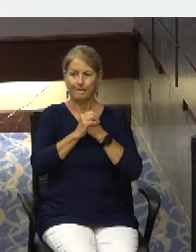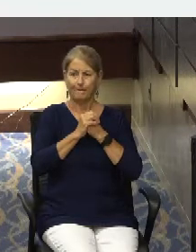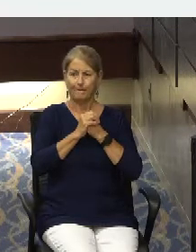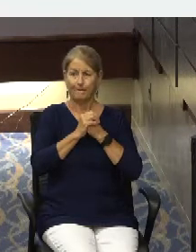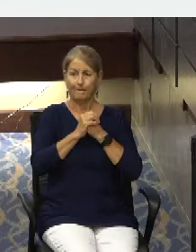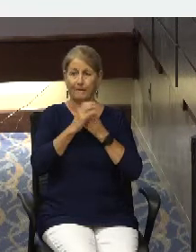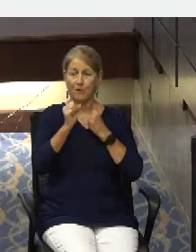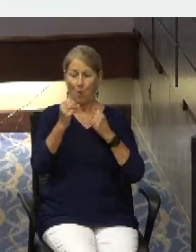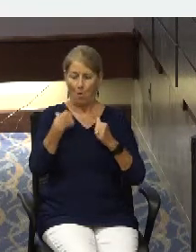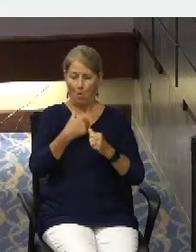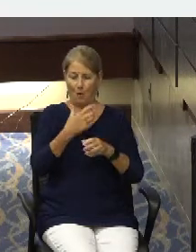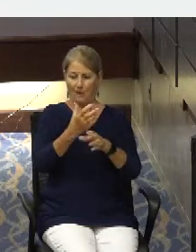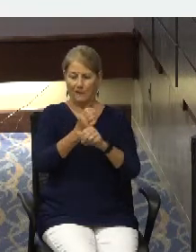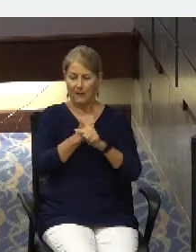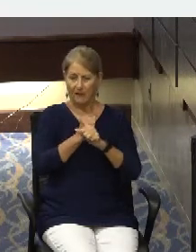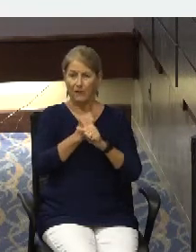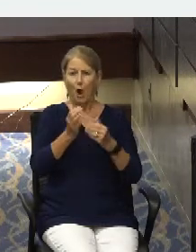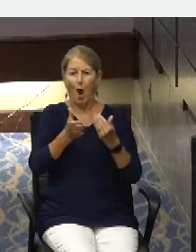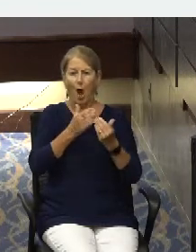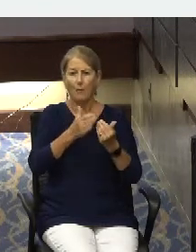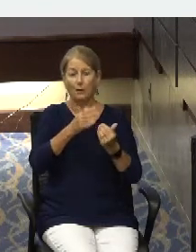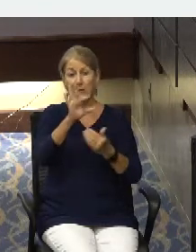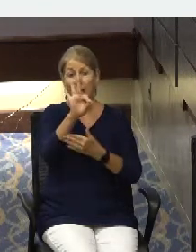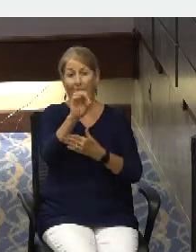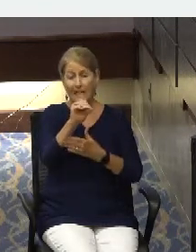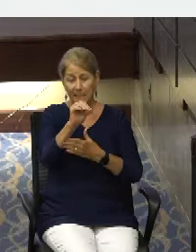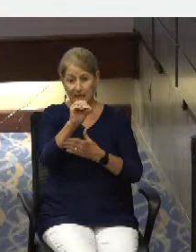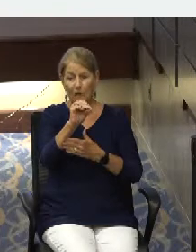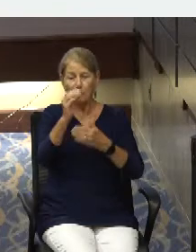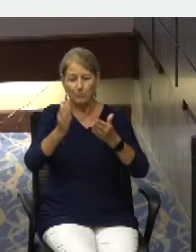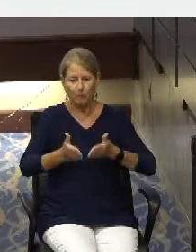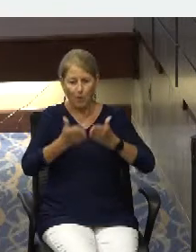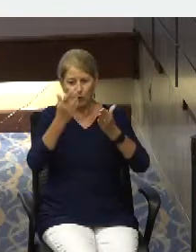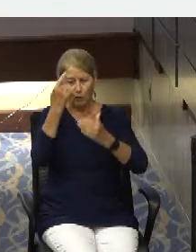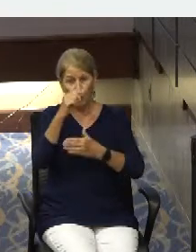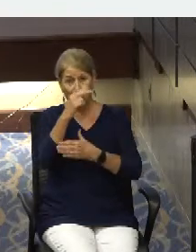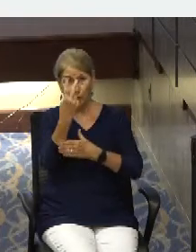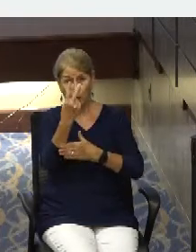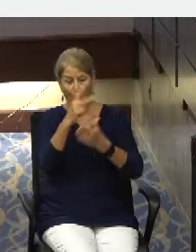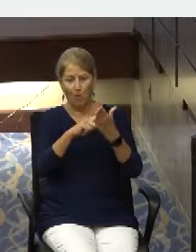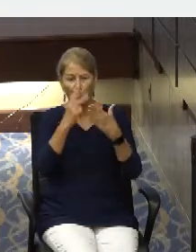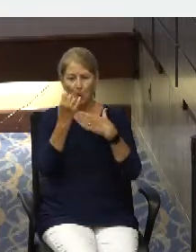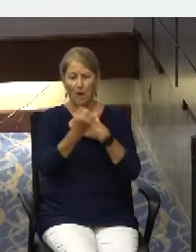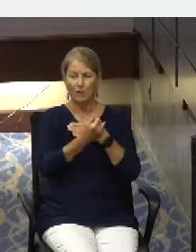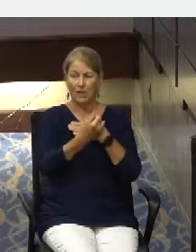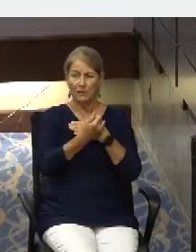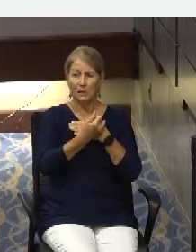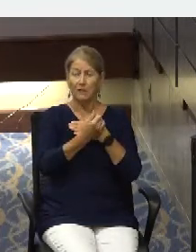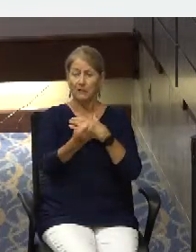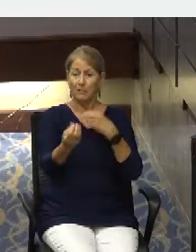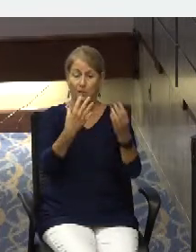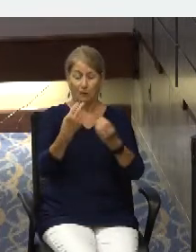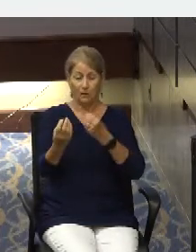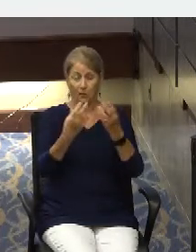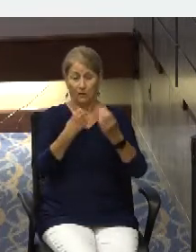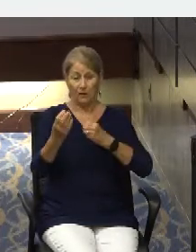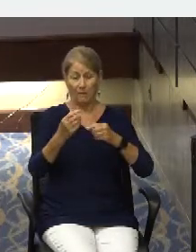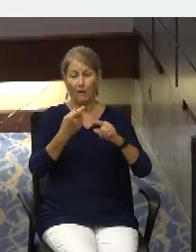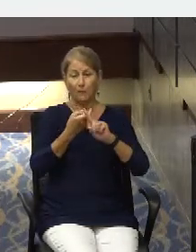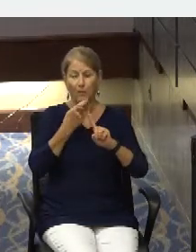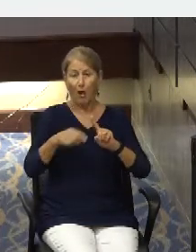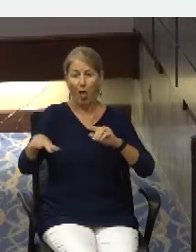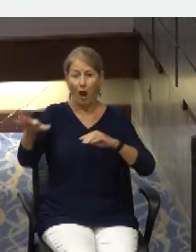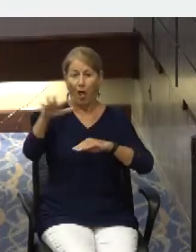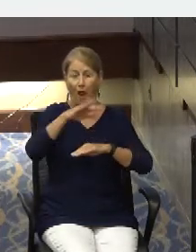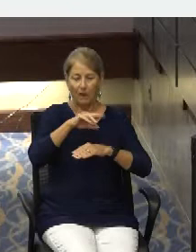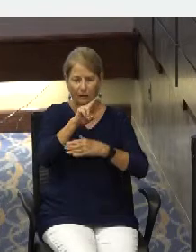So we received almost 90 proposals for these 2 projects. Submissions were received from across the United States, along